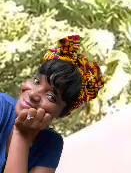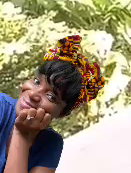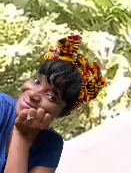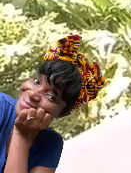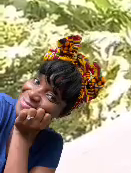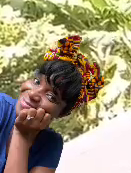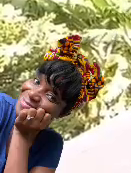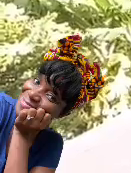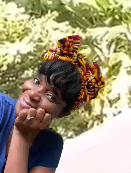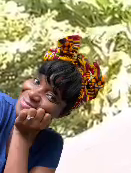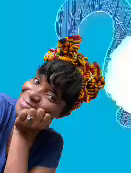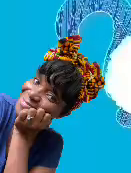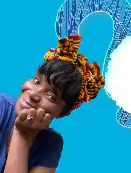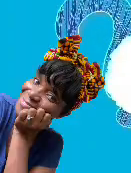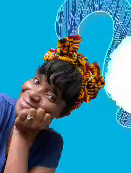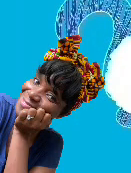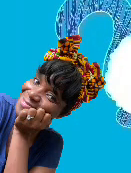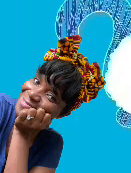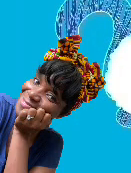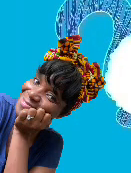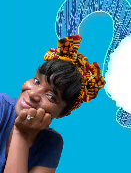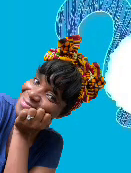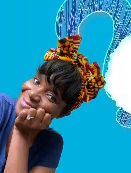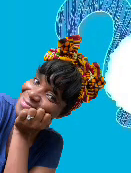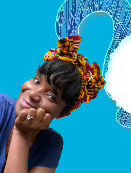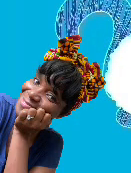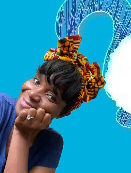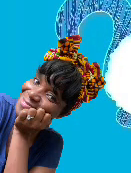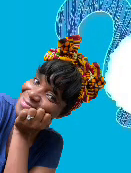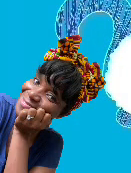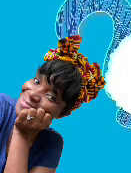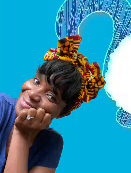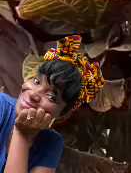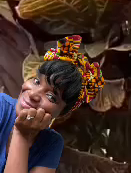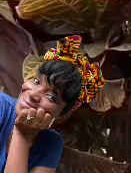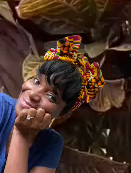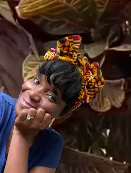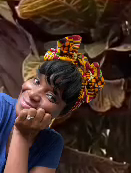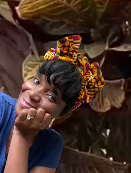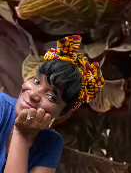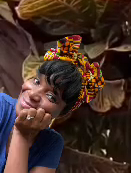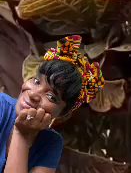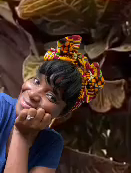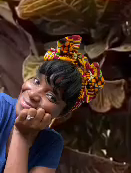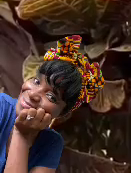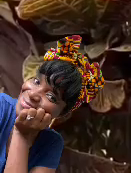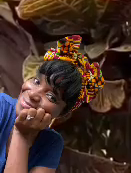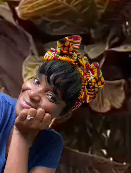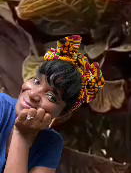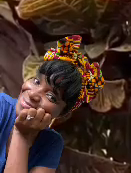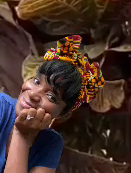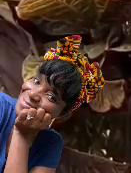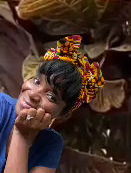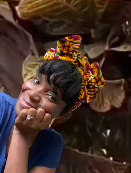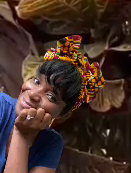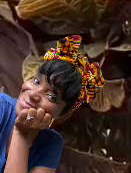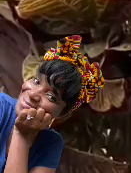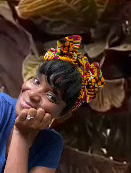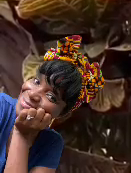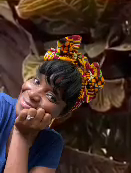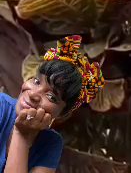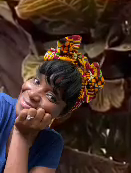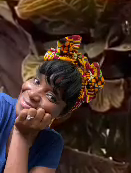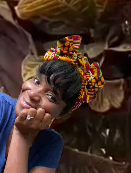This is my question. Do disobedient children go to heaven? Hey, thank you so much for that question. It's a really good